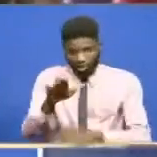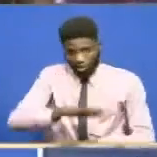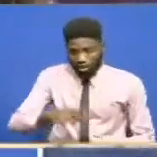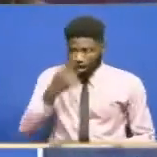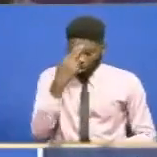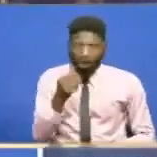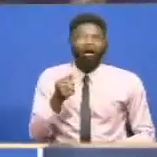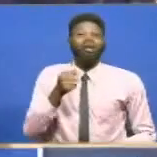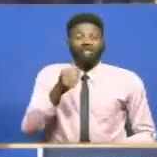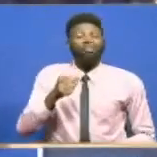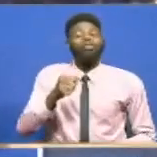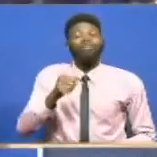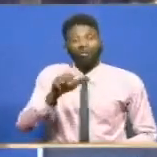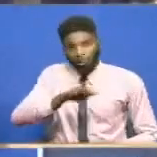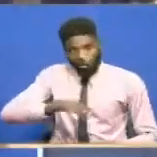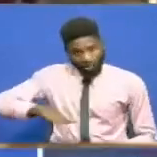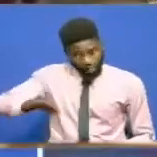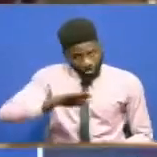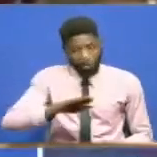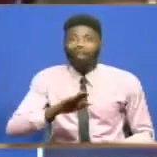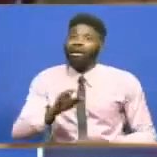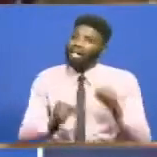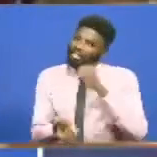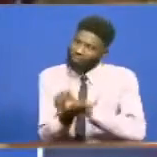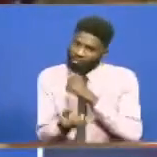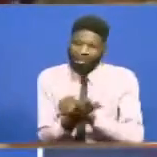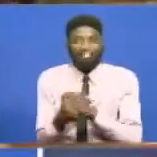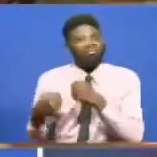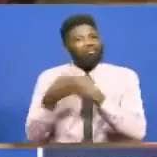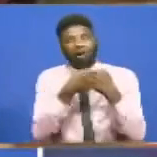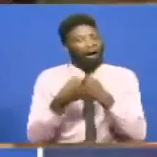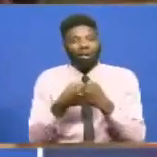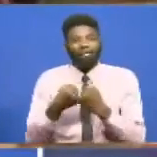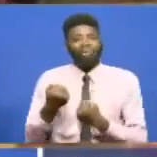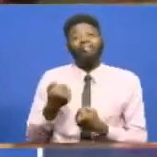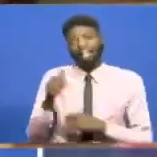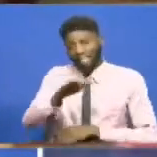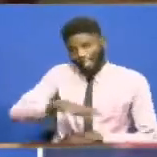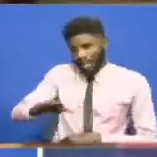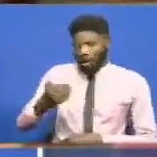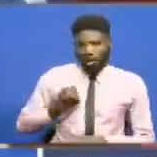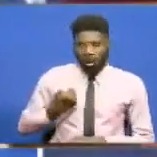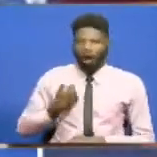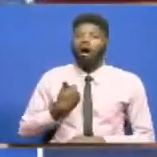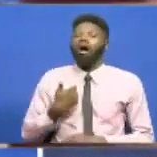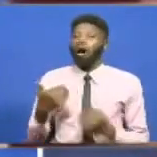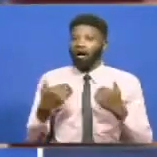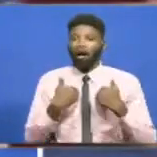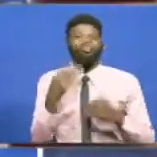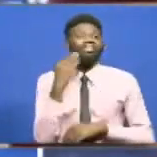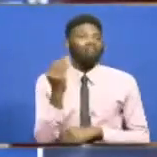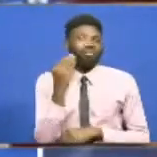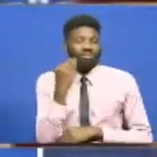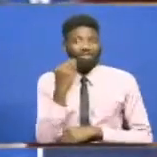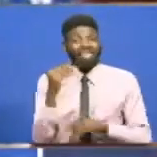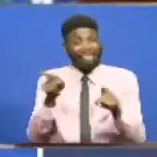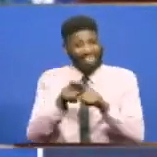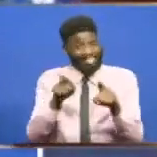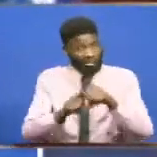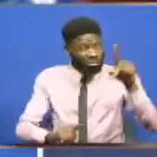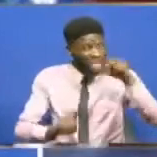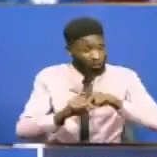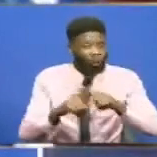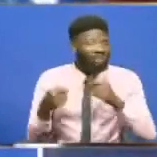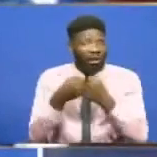that the pastoral girl continues to face. The struggles further compounded by the economic strains brought about by the COVID-19 pandemic.